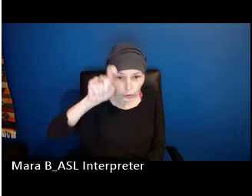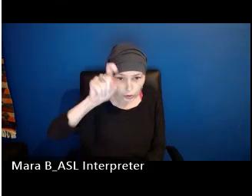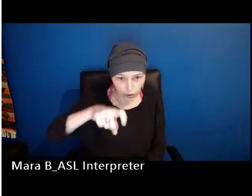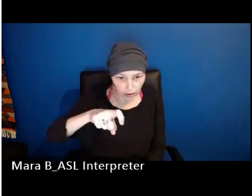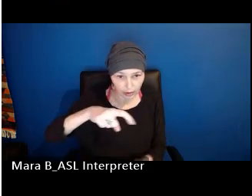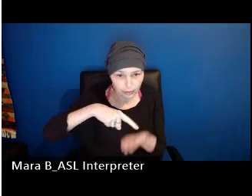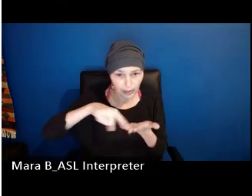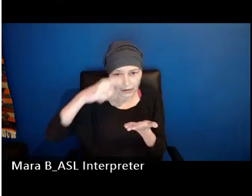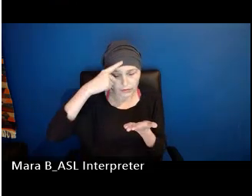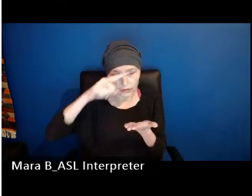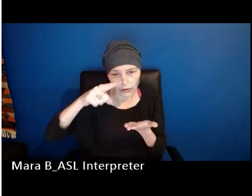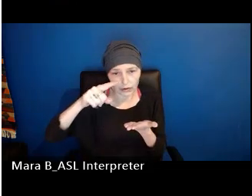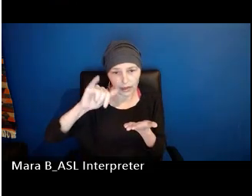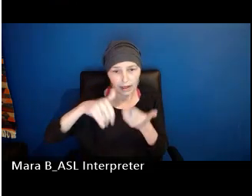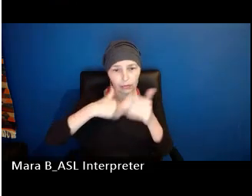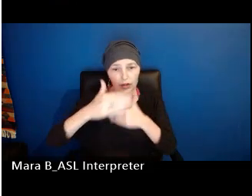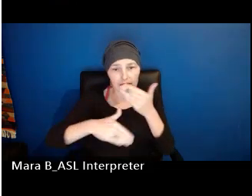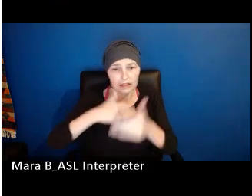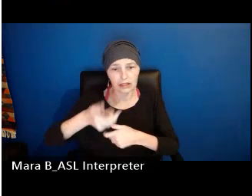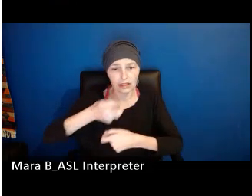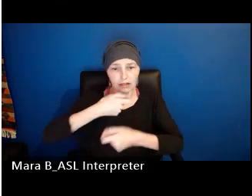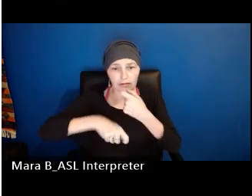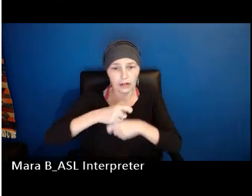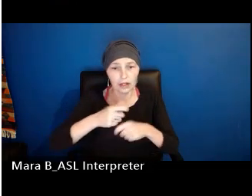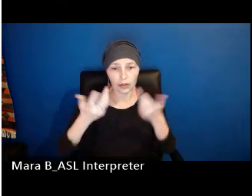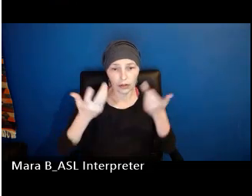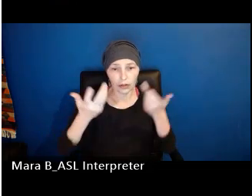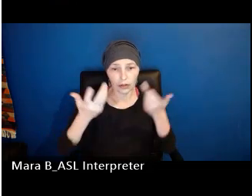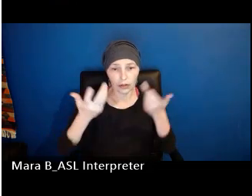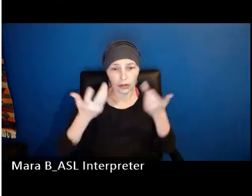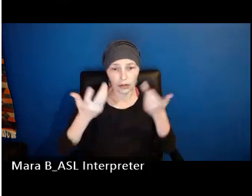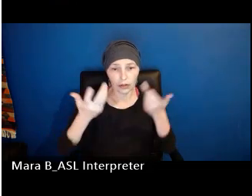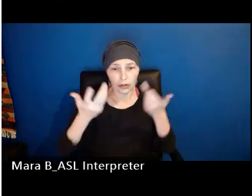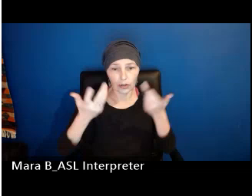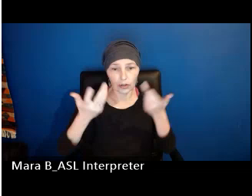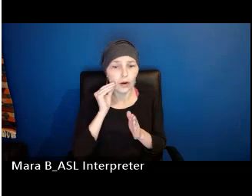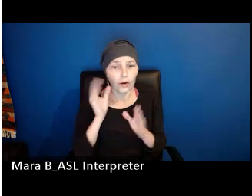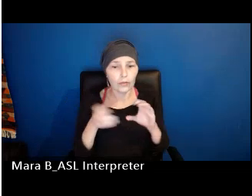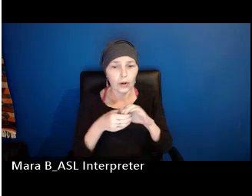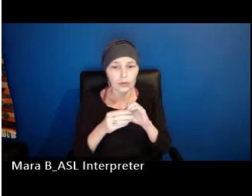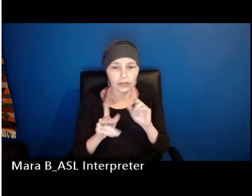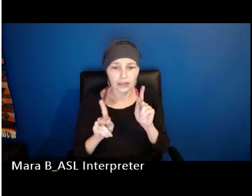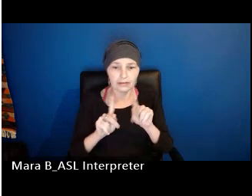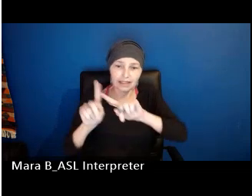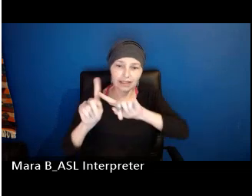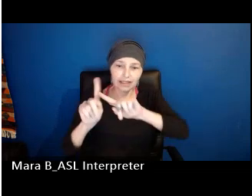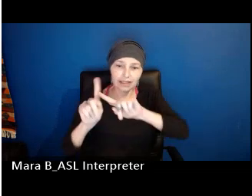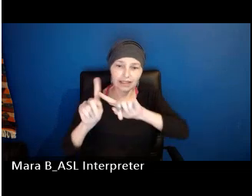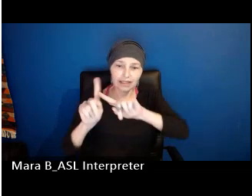convert. You're already asking homeowners in other areas to pay dramatically increased costs for